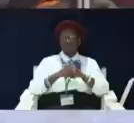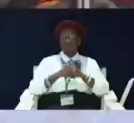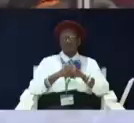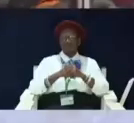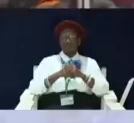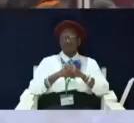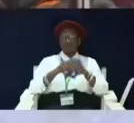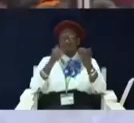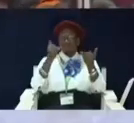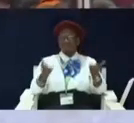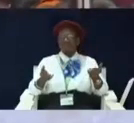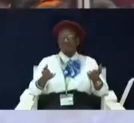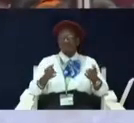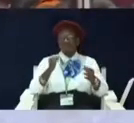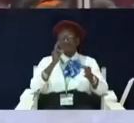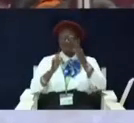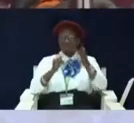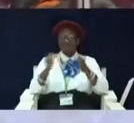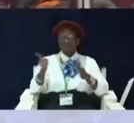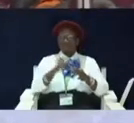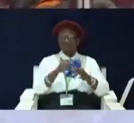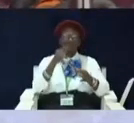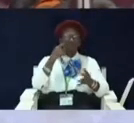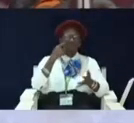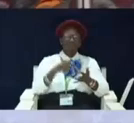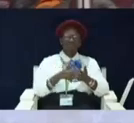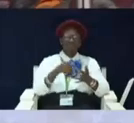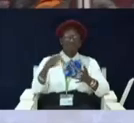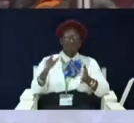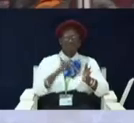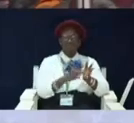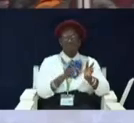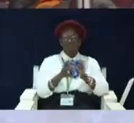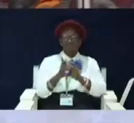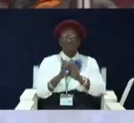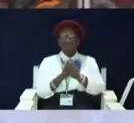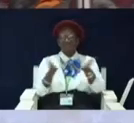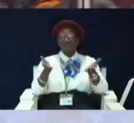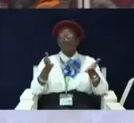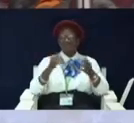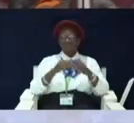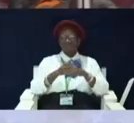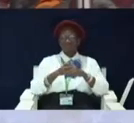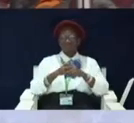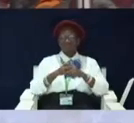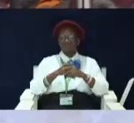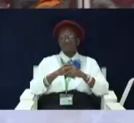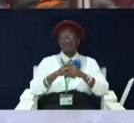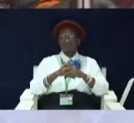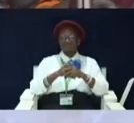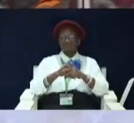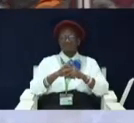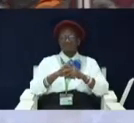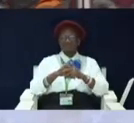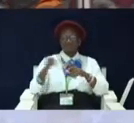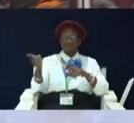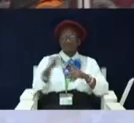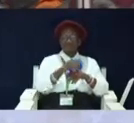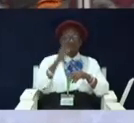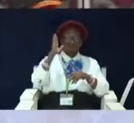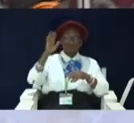Now, if you check through the scriptures, ti e ba wo bibeli daada, you will find